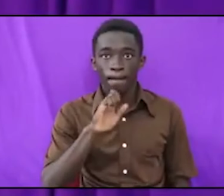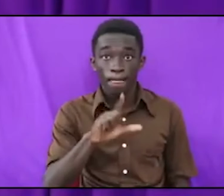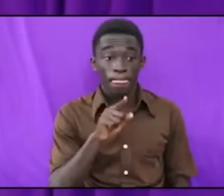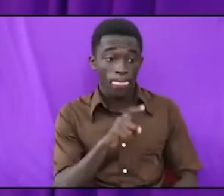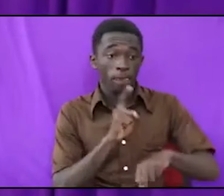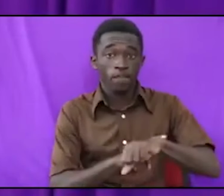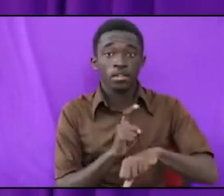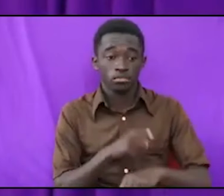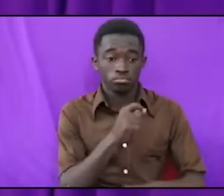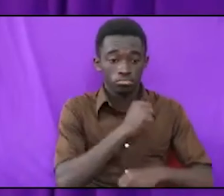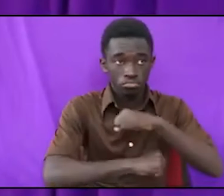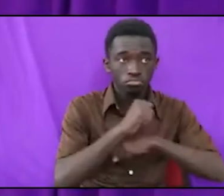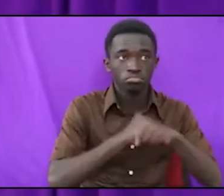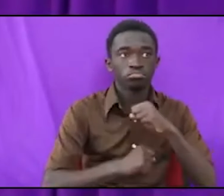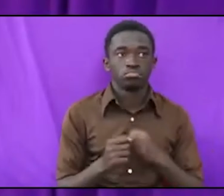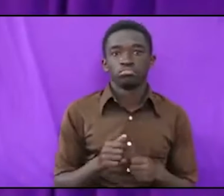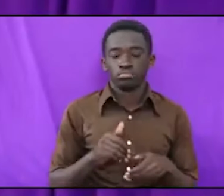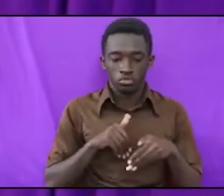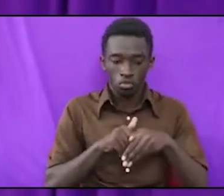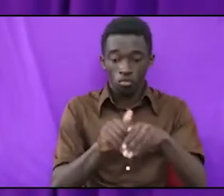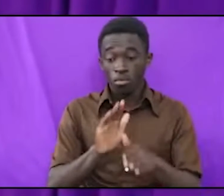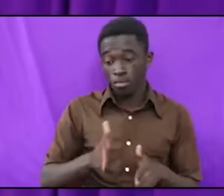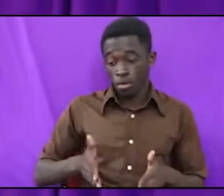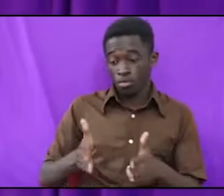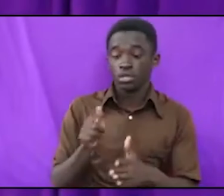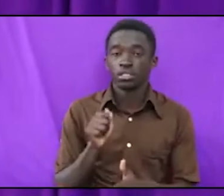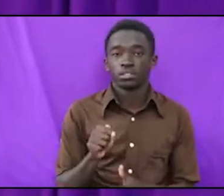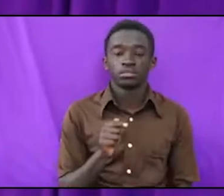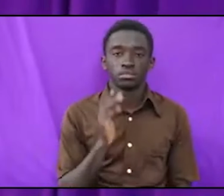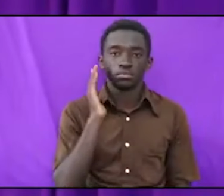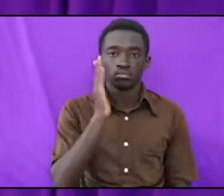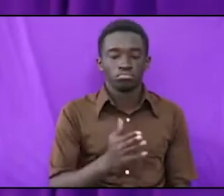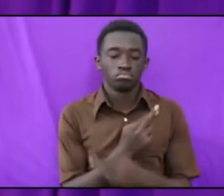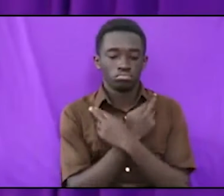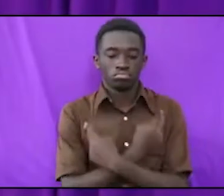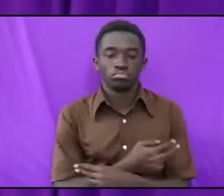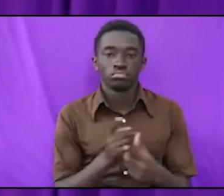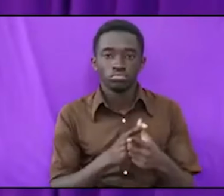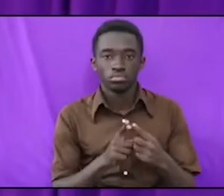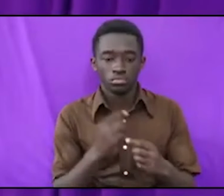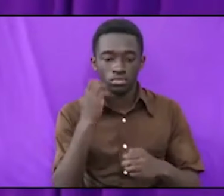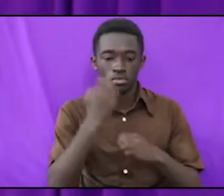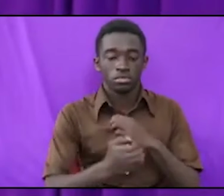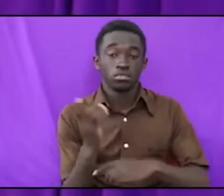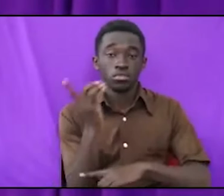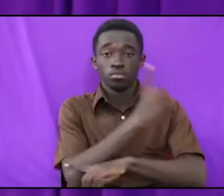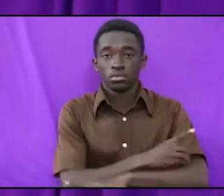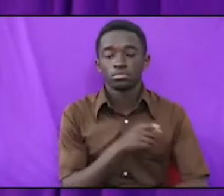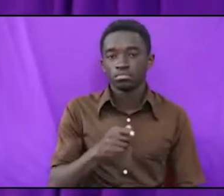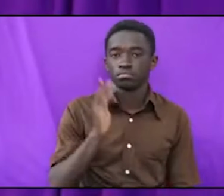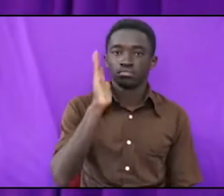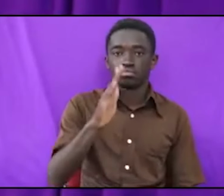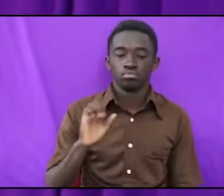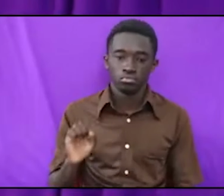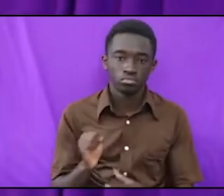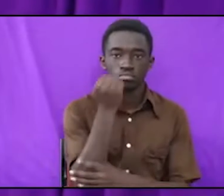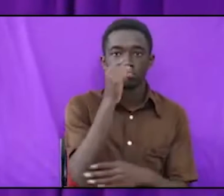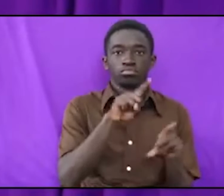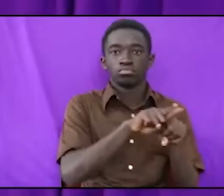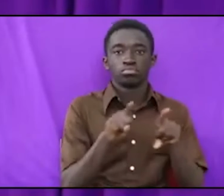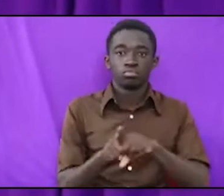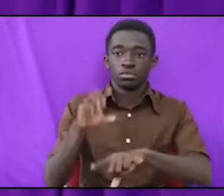your way till the end. You will rest, and then at the end of the days, you will rise and receive